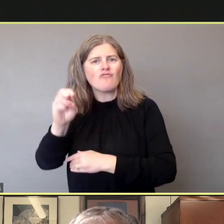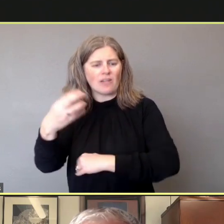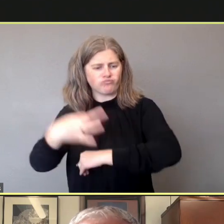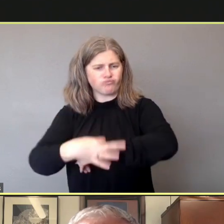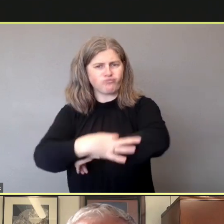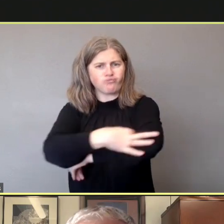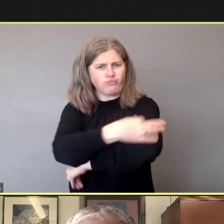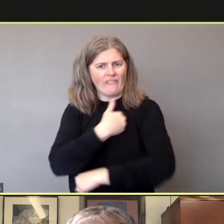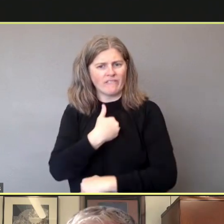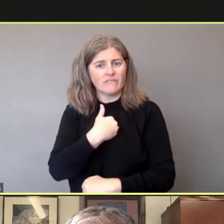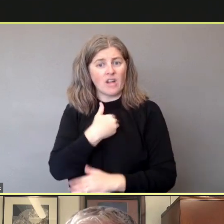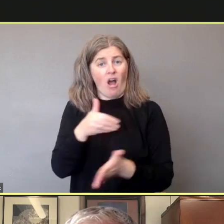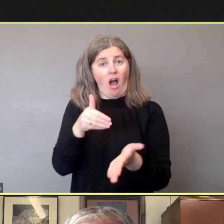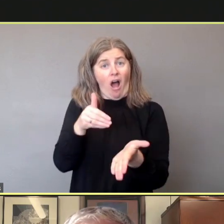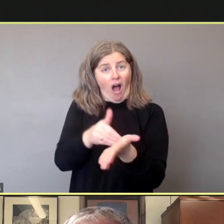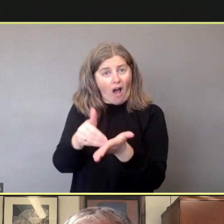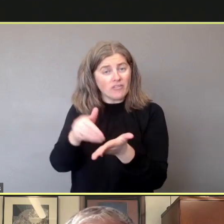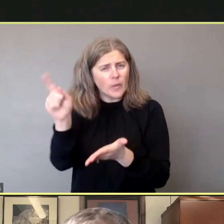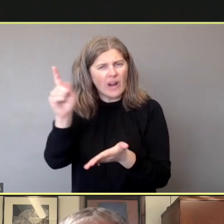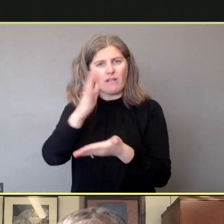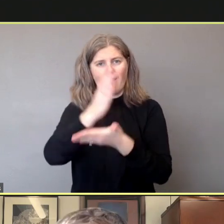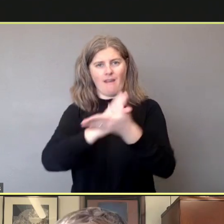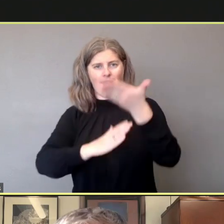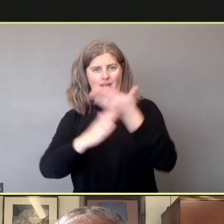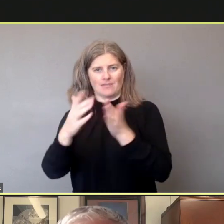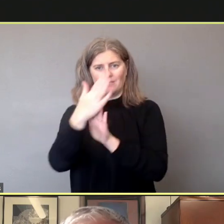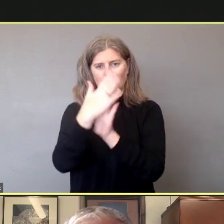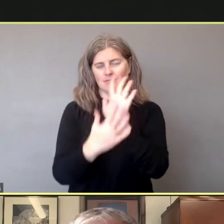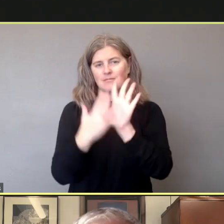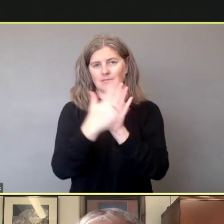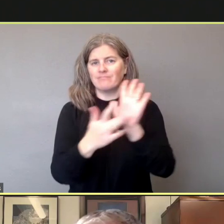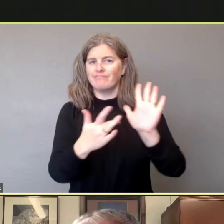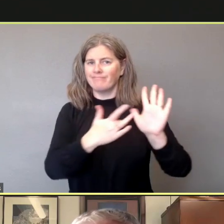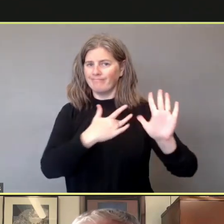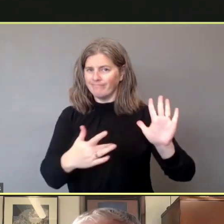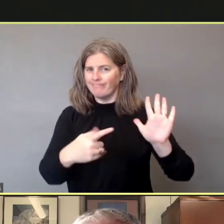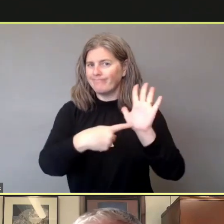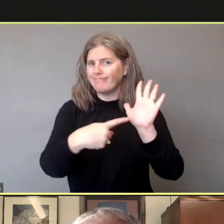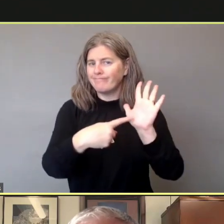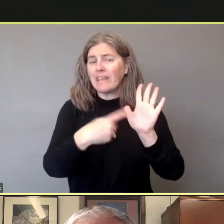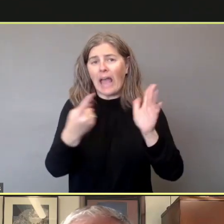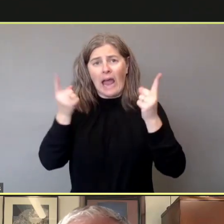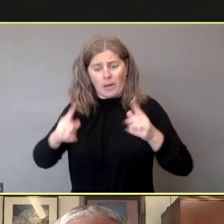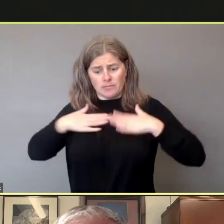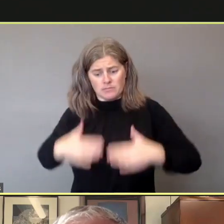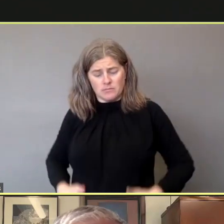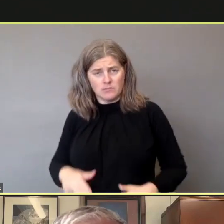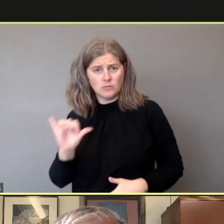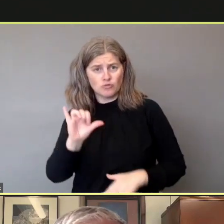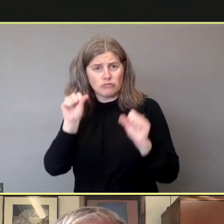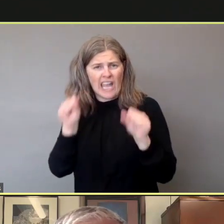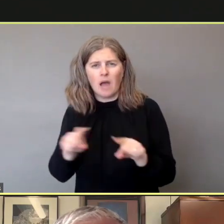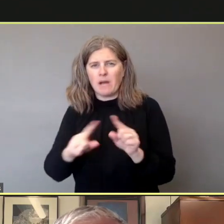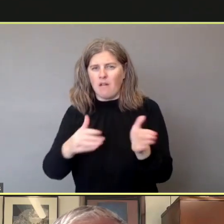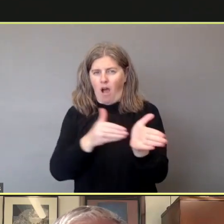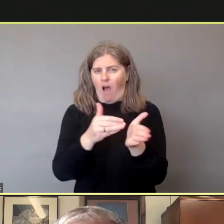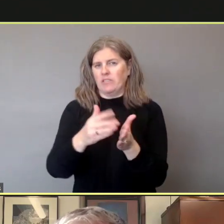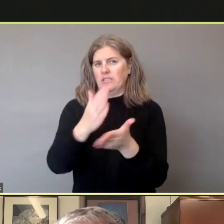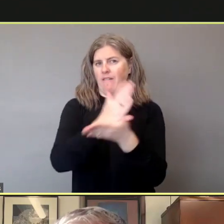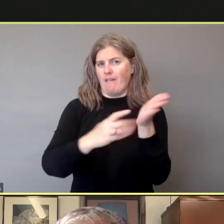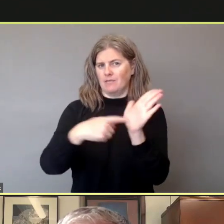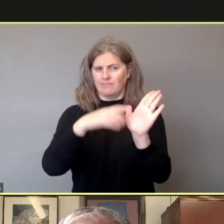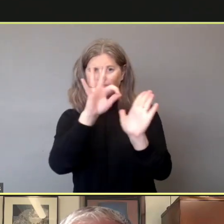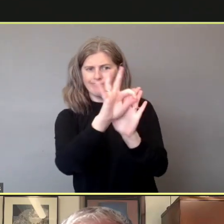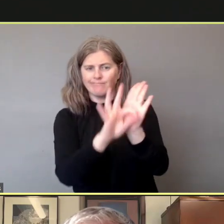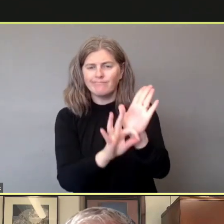Often occurs on the hands, which is very characteristic, but can occur on other parts of the body. And so, if